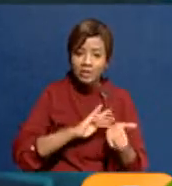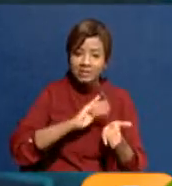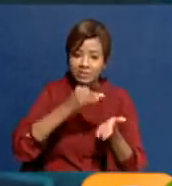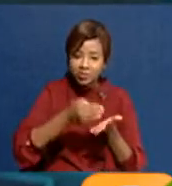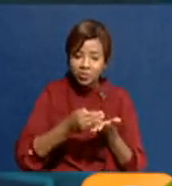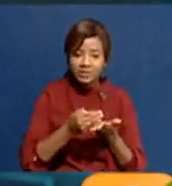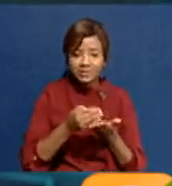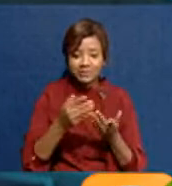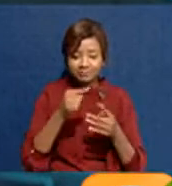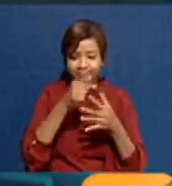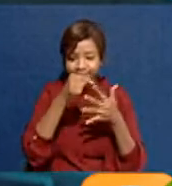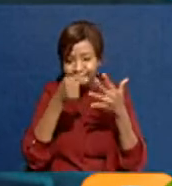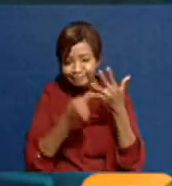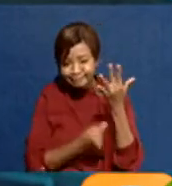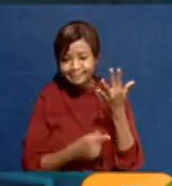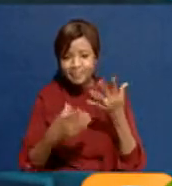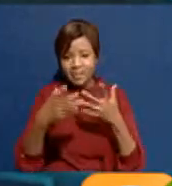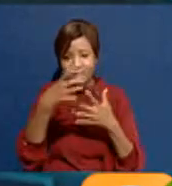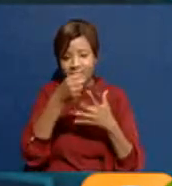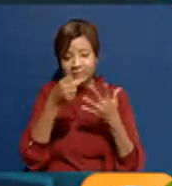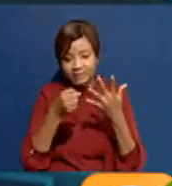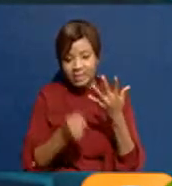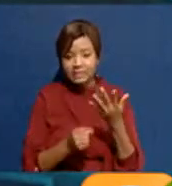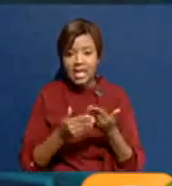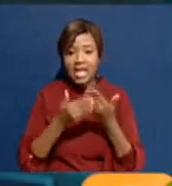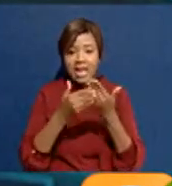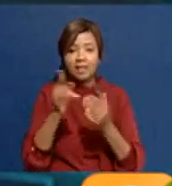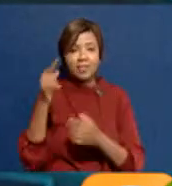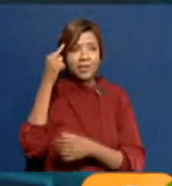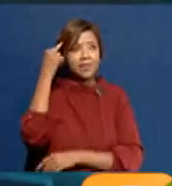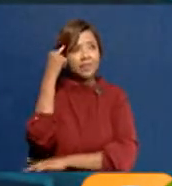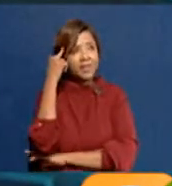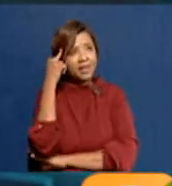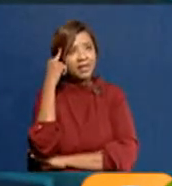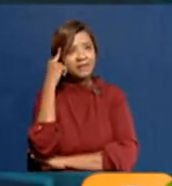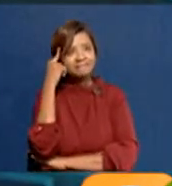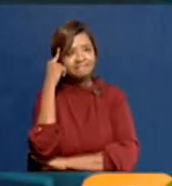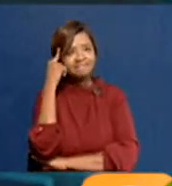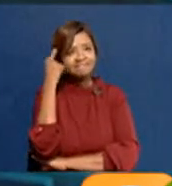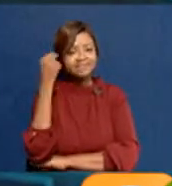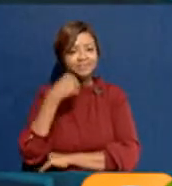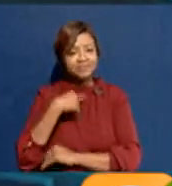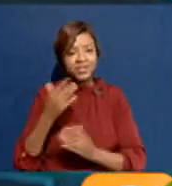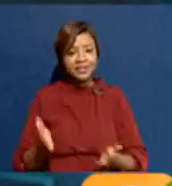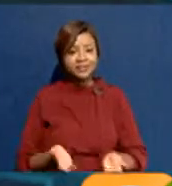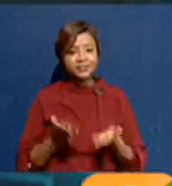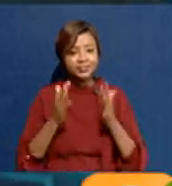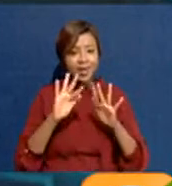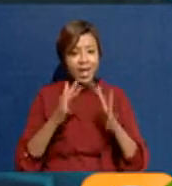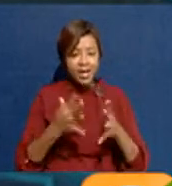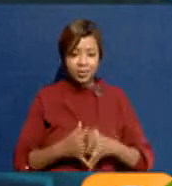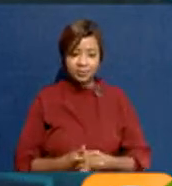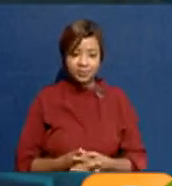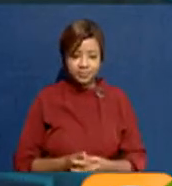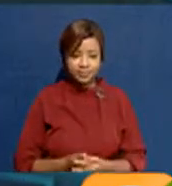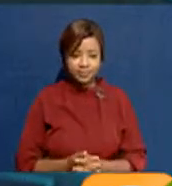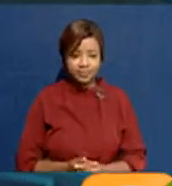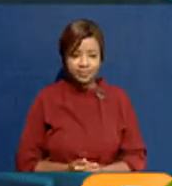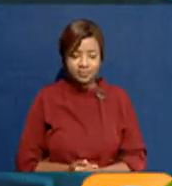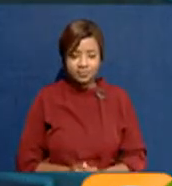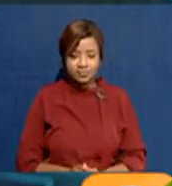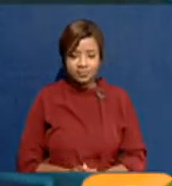yeah, so that all they have to think about is how to get to the facility. But in addition,